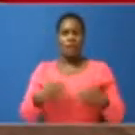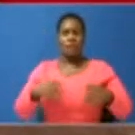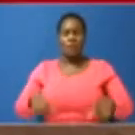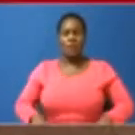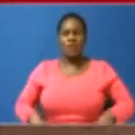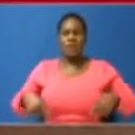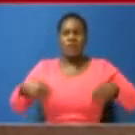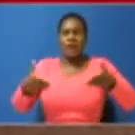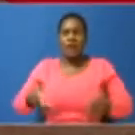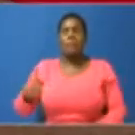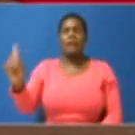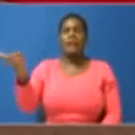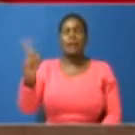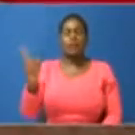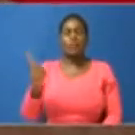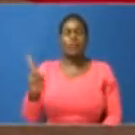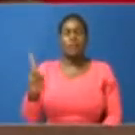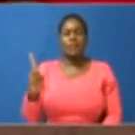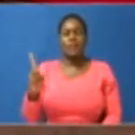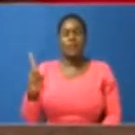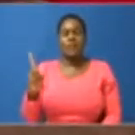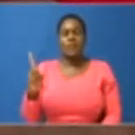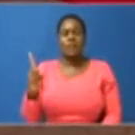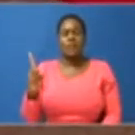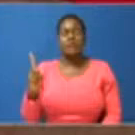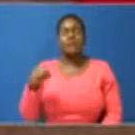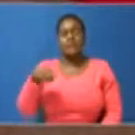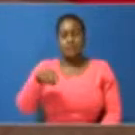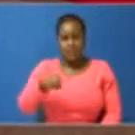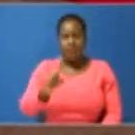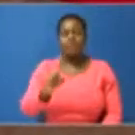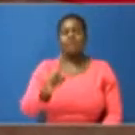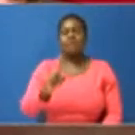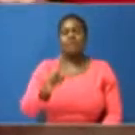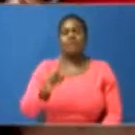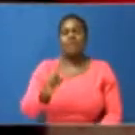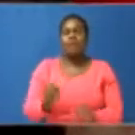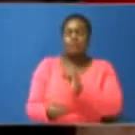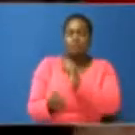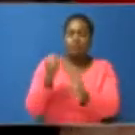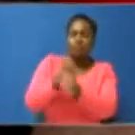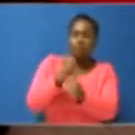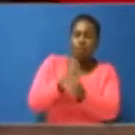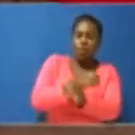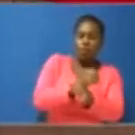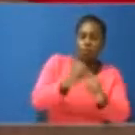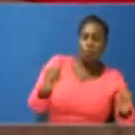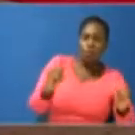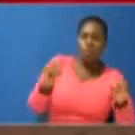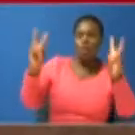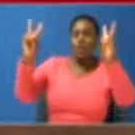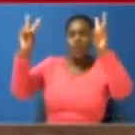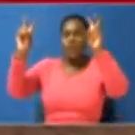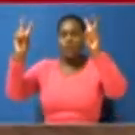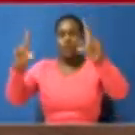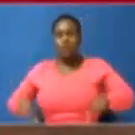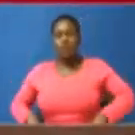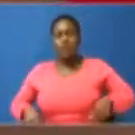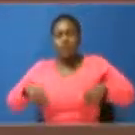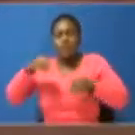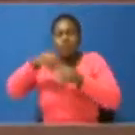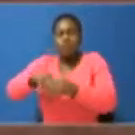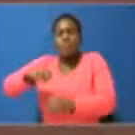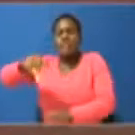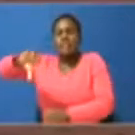beautiful county of nairobi have been undertaken from unemployment from the question of living within the